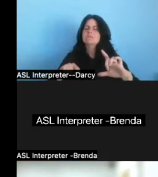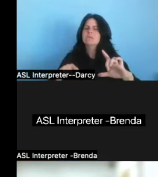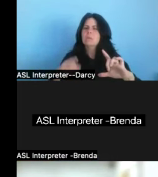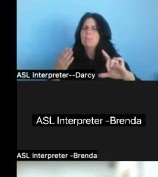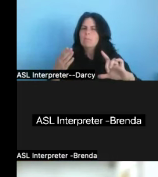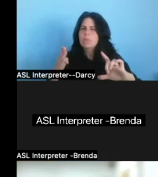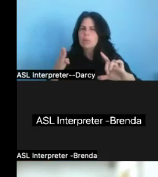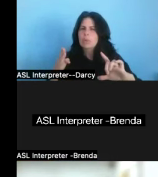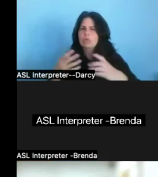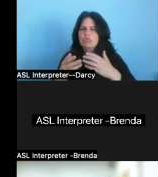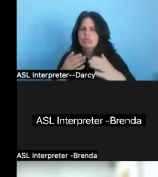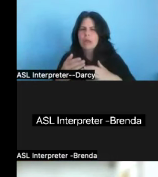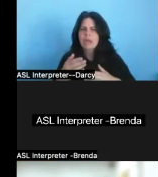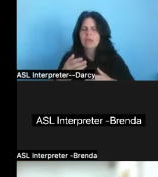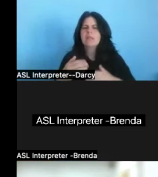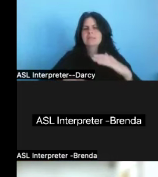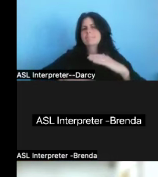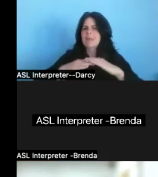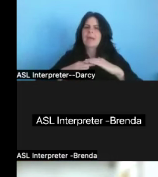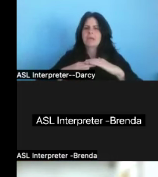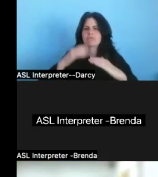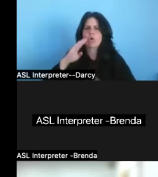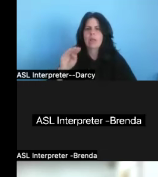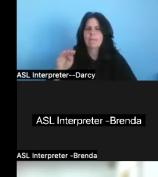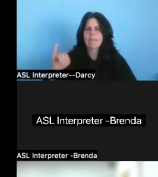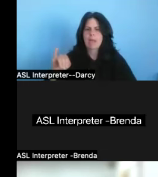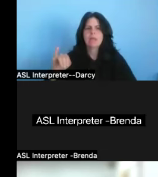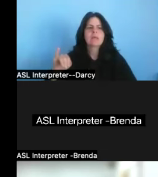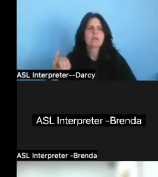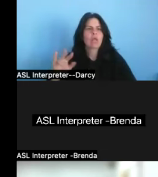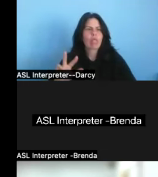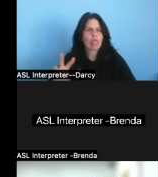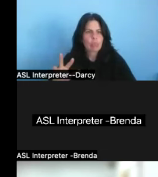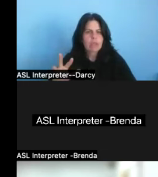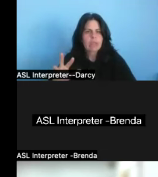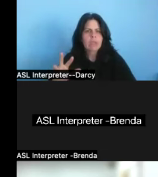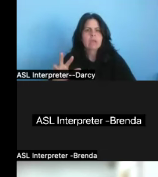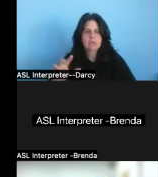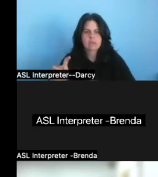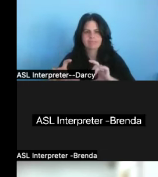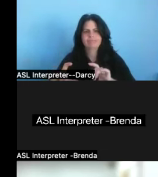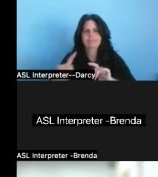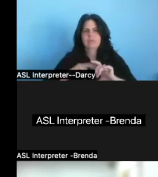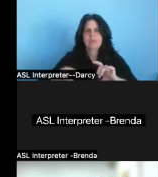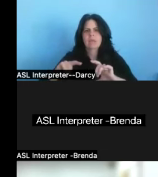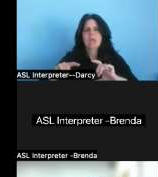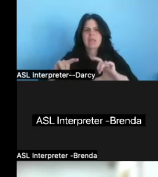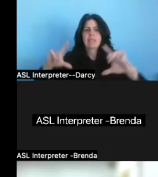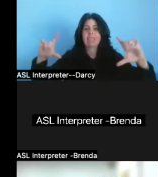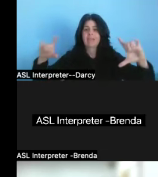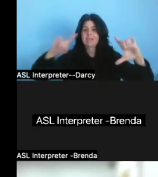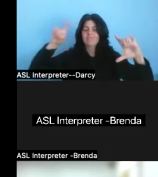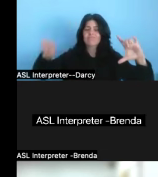maximum extent of the MMI3 alert contour. So that would be the contour used for public alerts